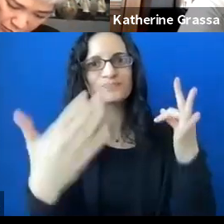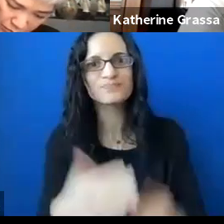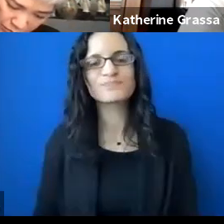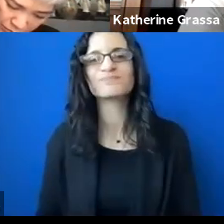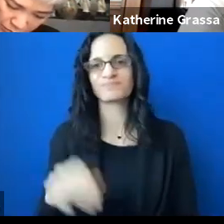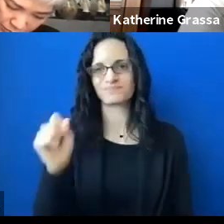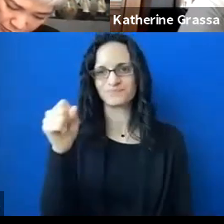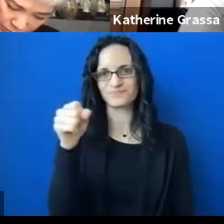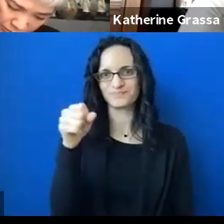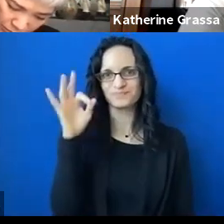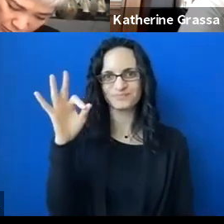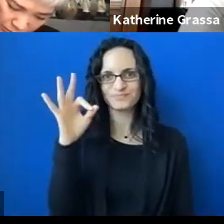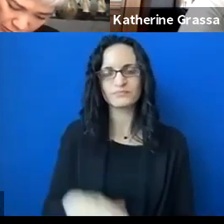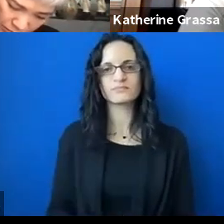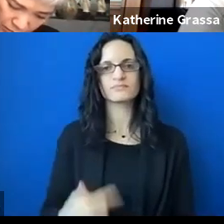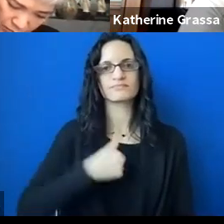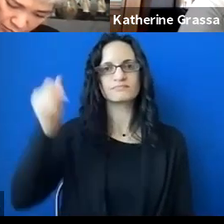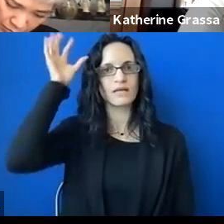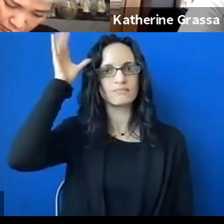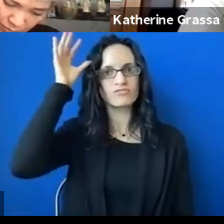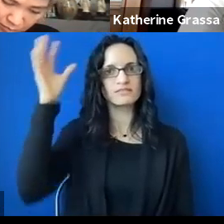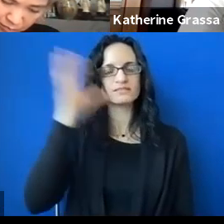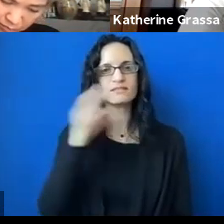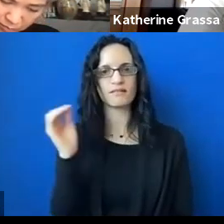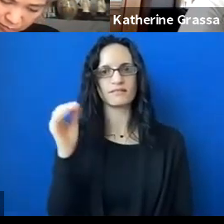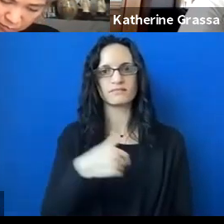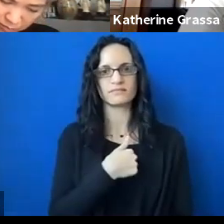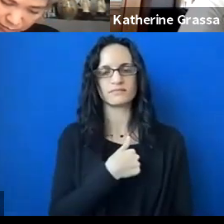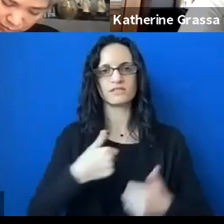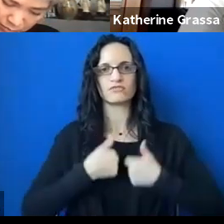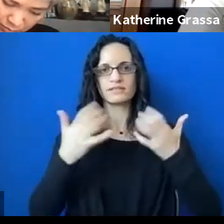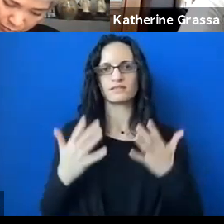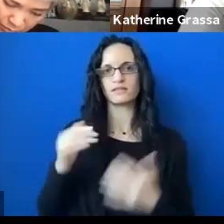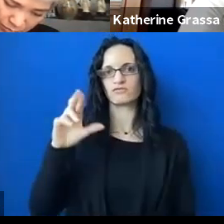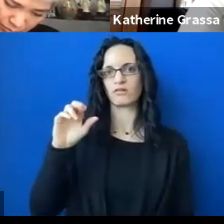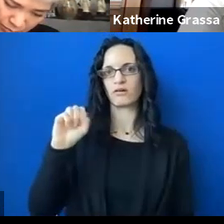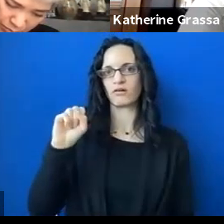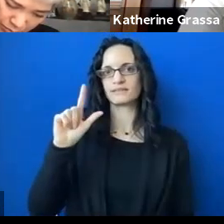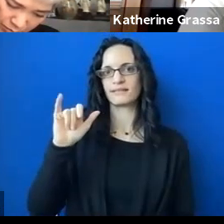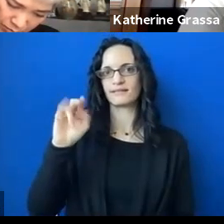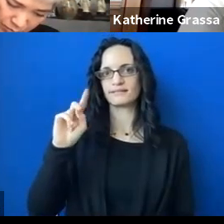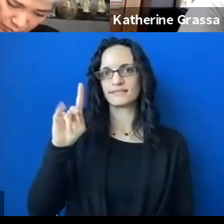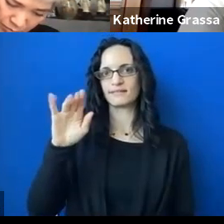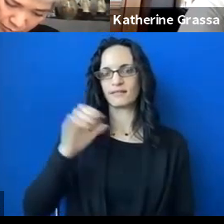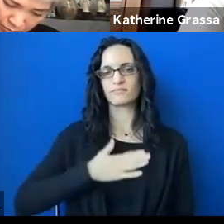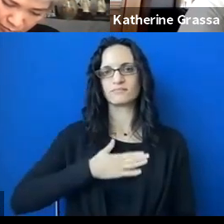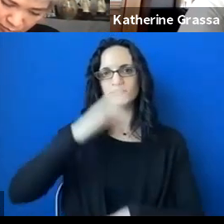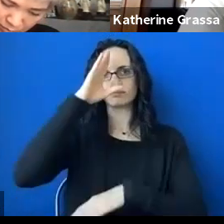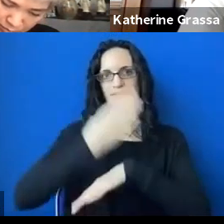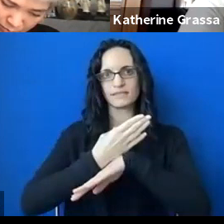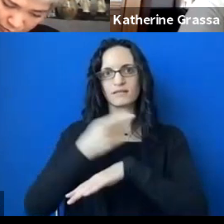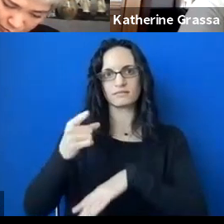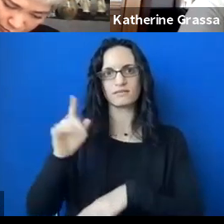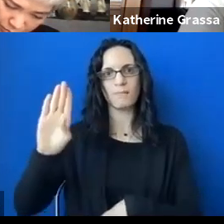yeah. I'm a parent and I'm resident of Roslindale. And my son is in Boston